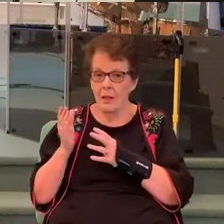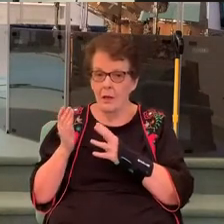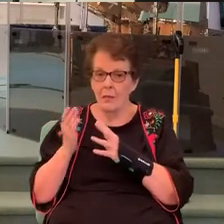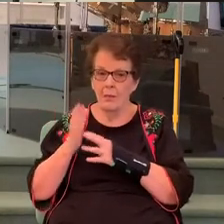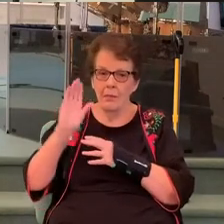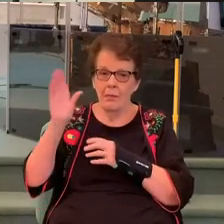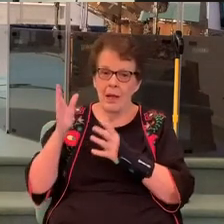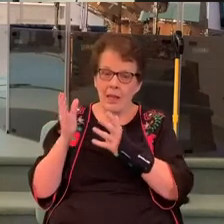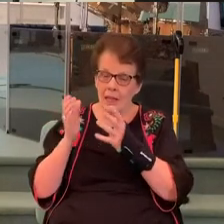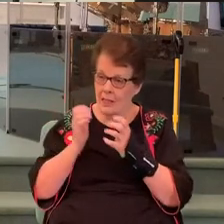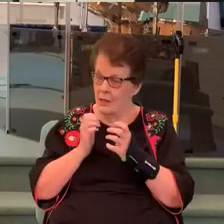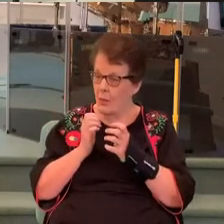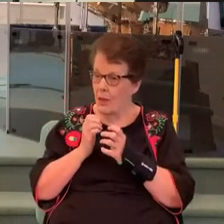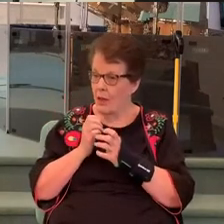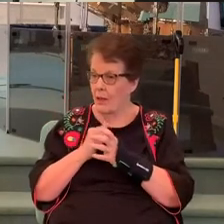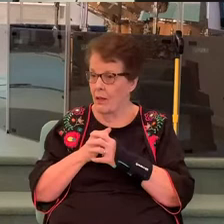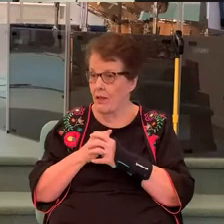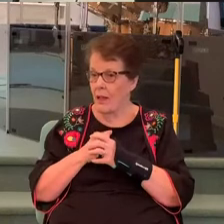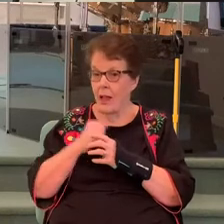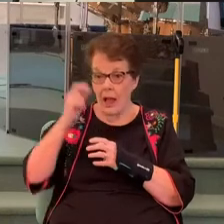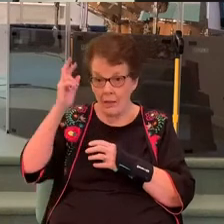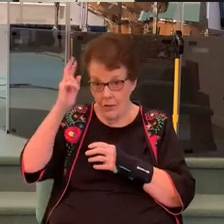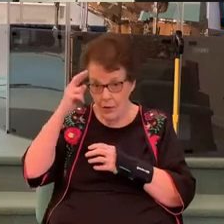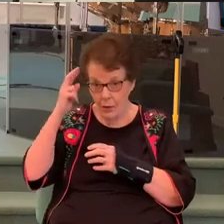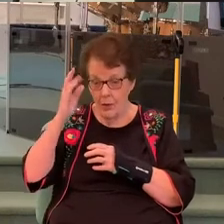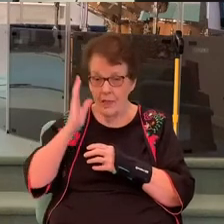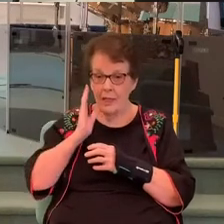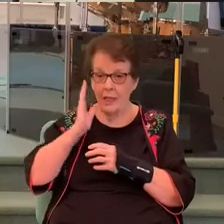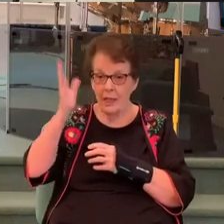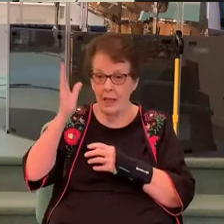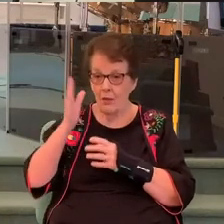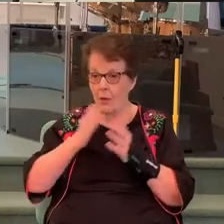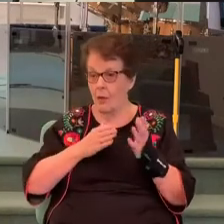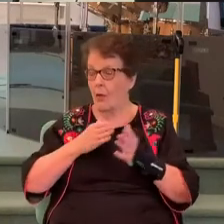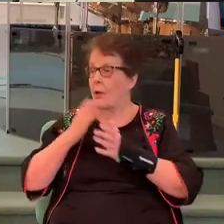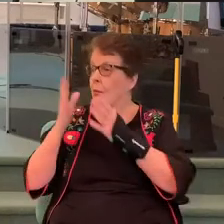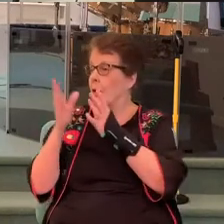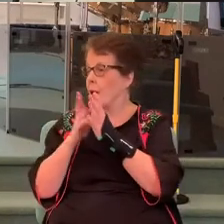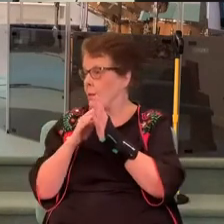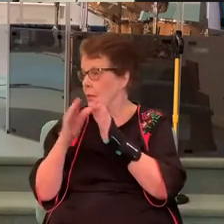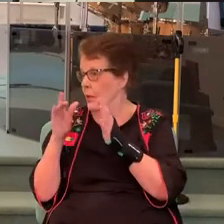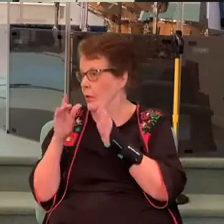and for the reason that will bring him glory and be for your good.